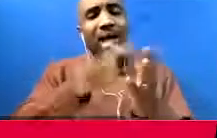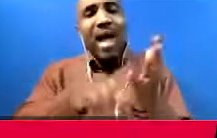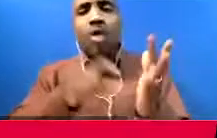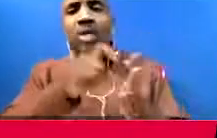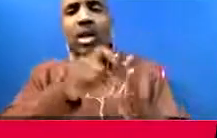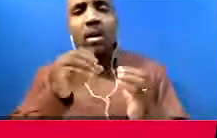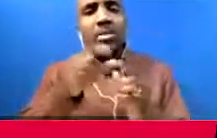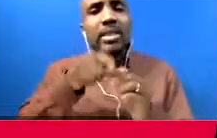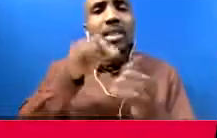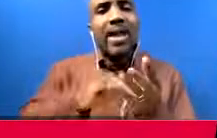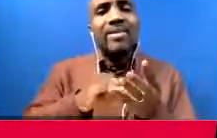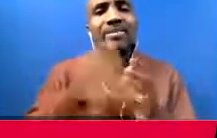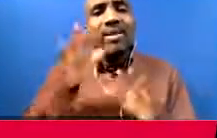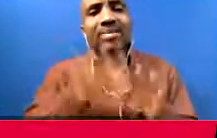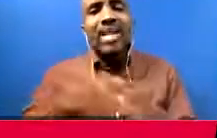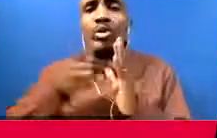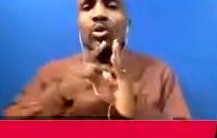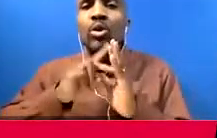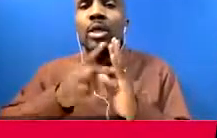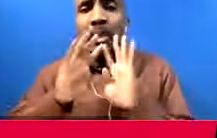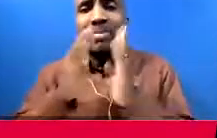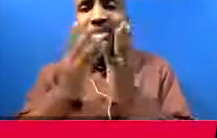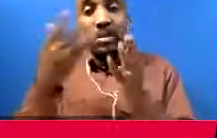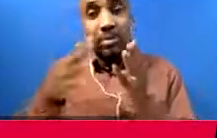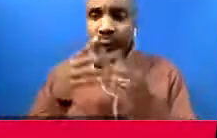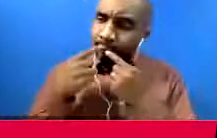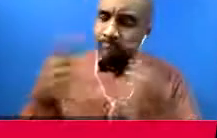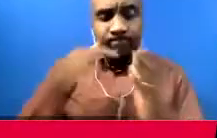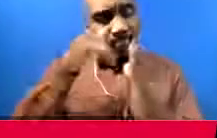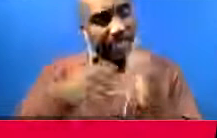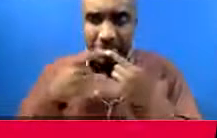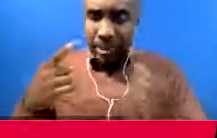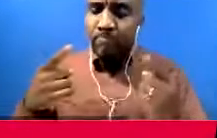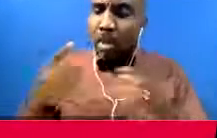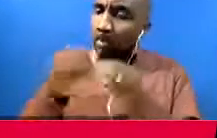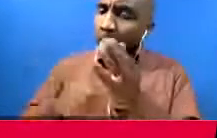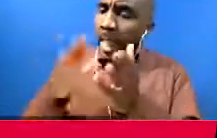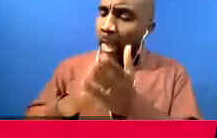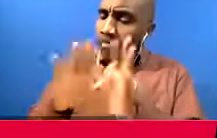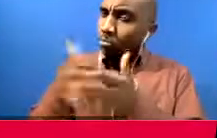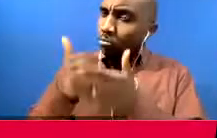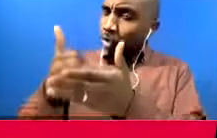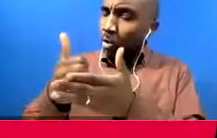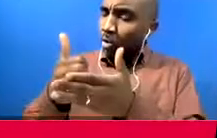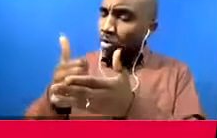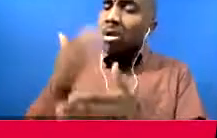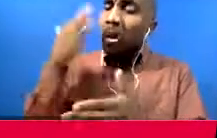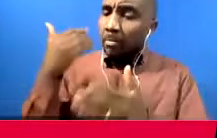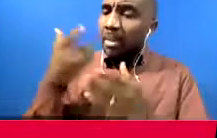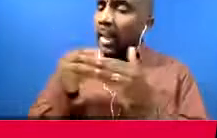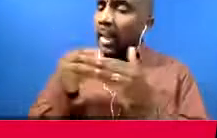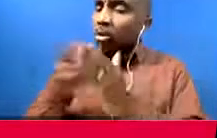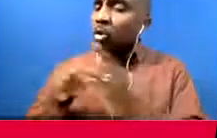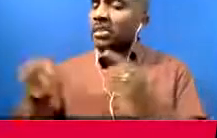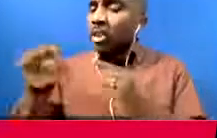BDS National Committee released formal statements in support of Black Lives Matter, the Movement for Black Lives, and other Black-led organizations that